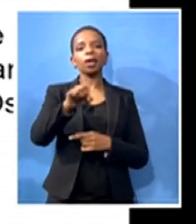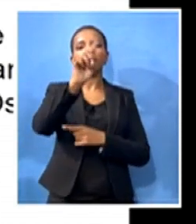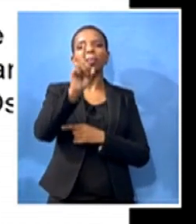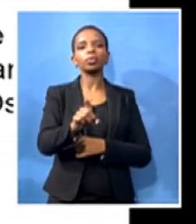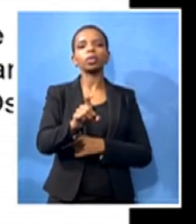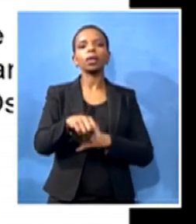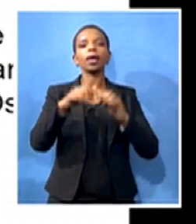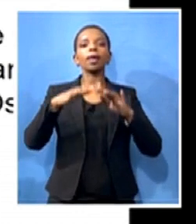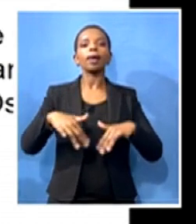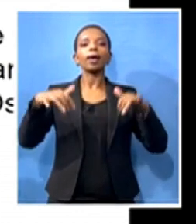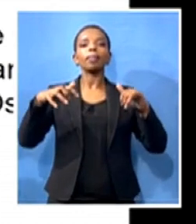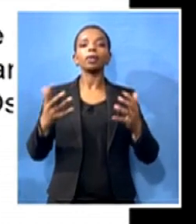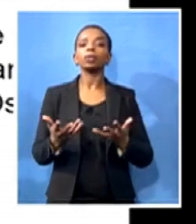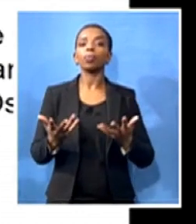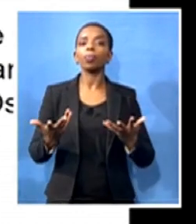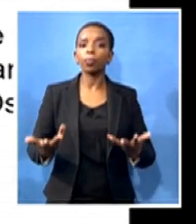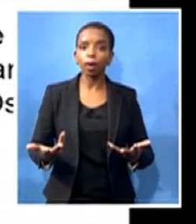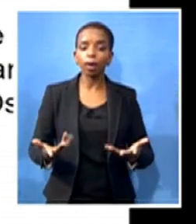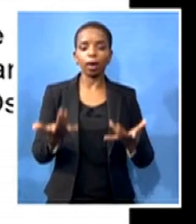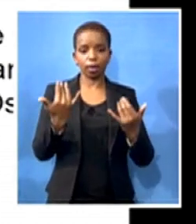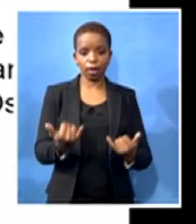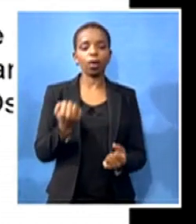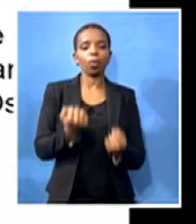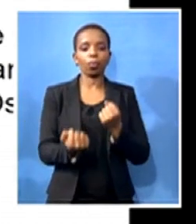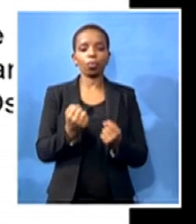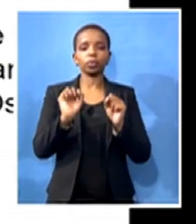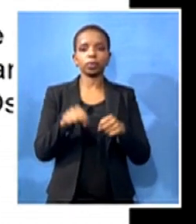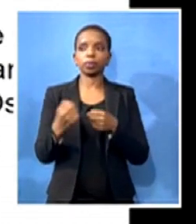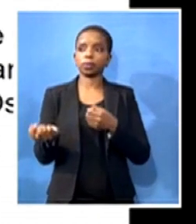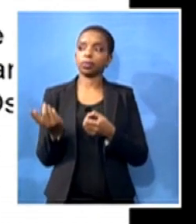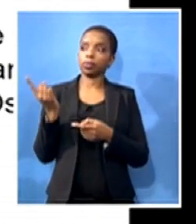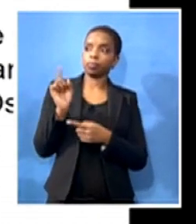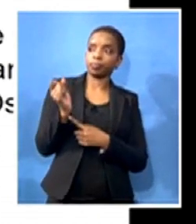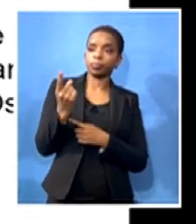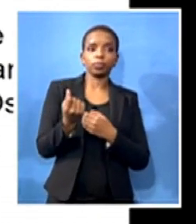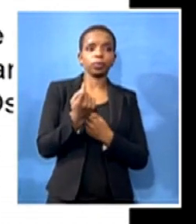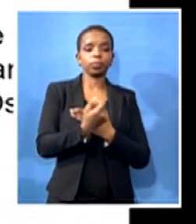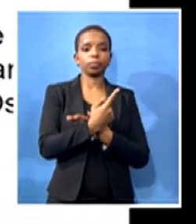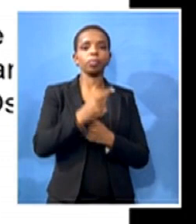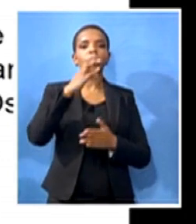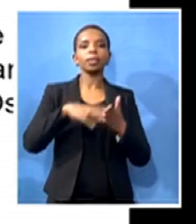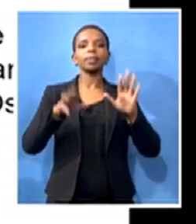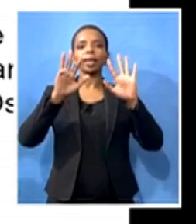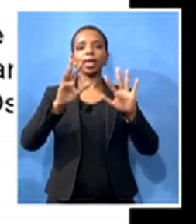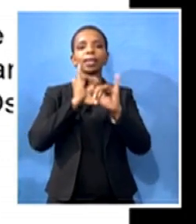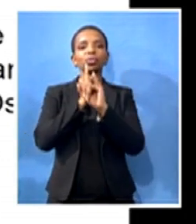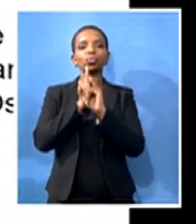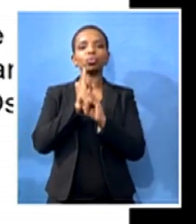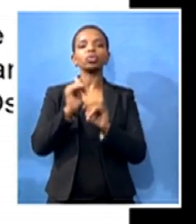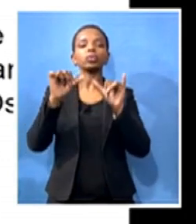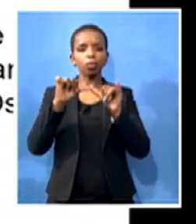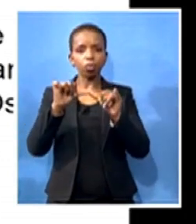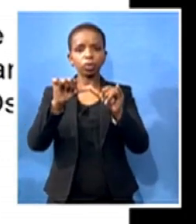now. Chapter 9 institutions must continue their monitoring, and obviously civil society organisations